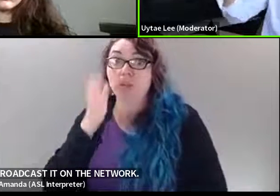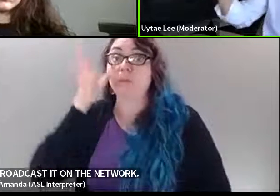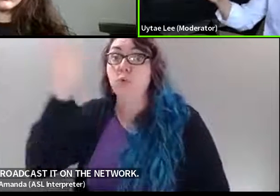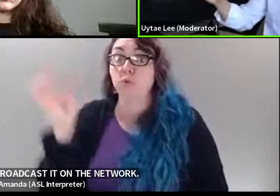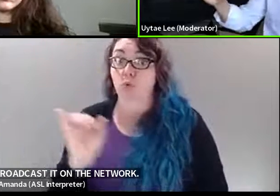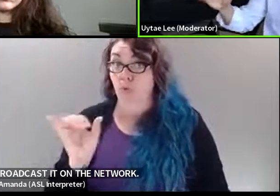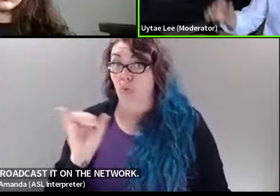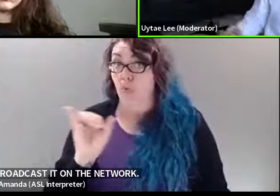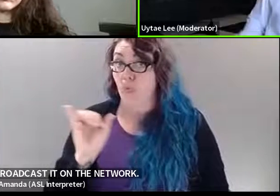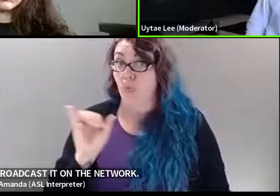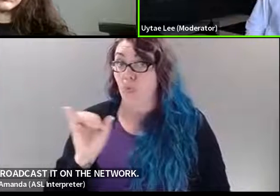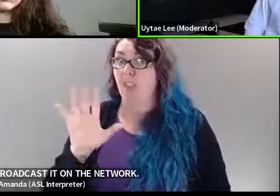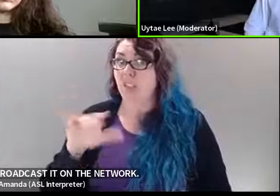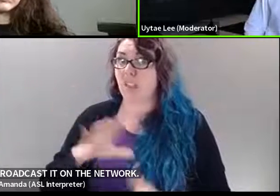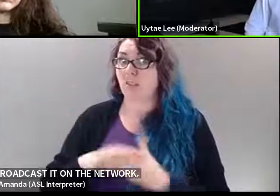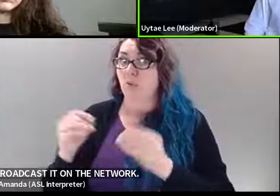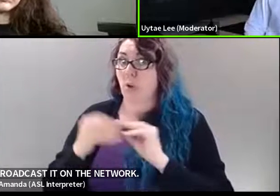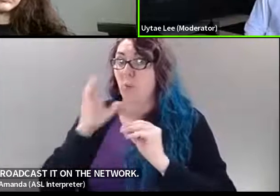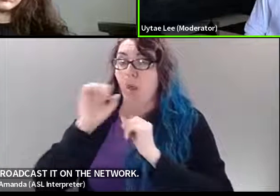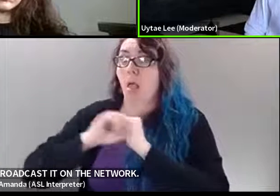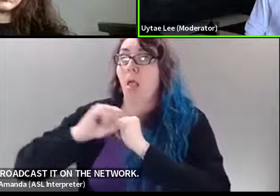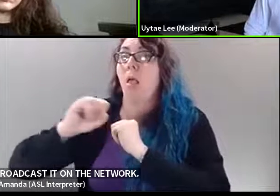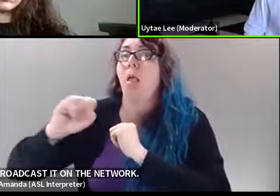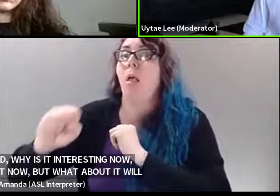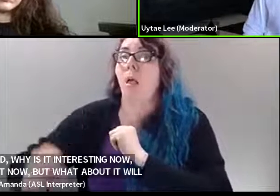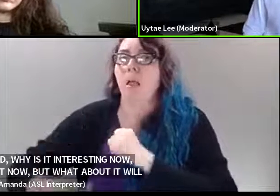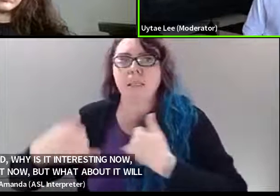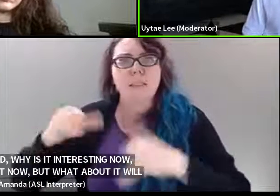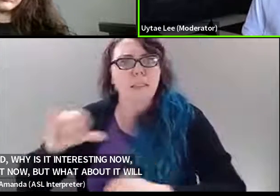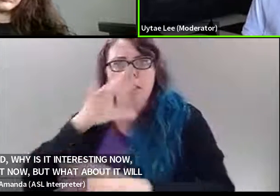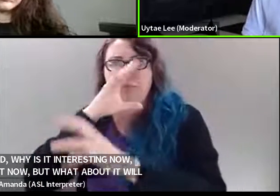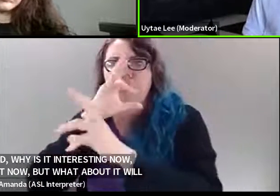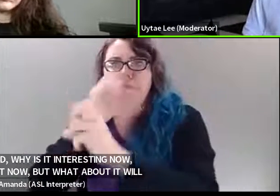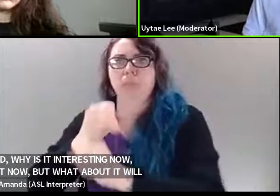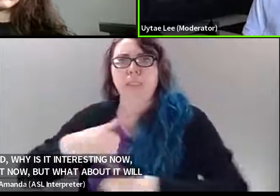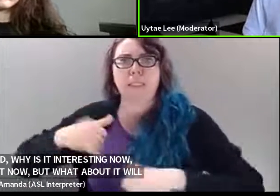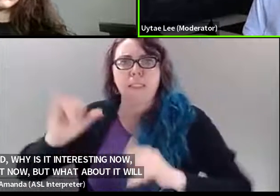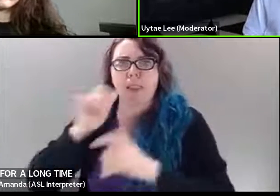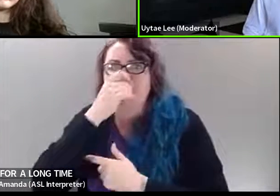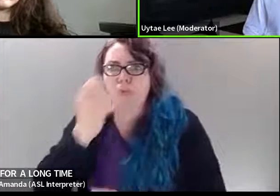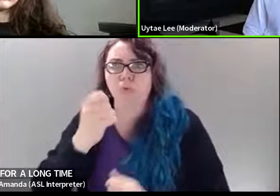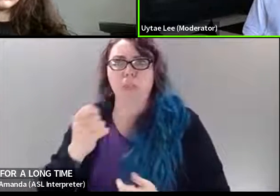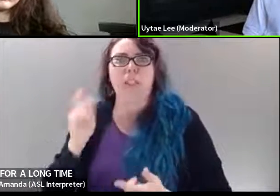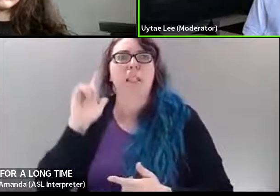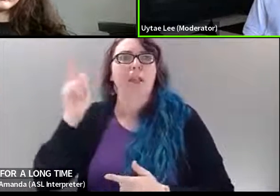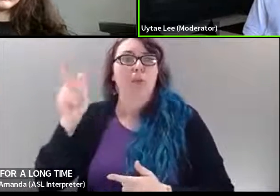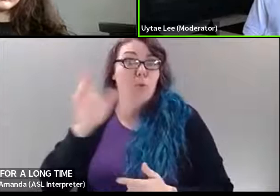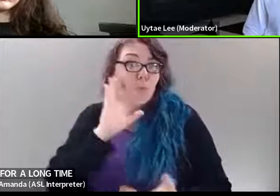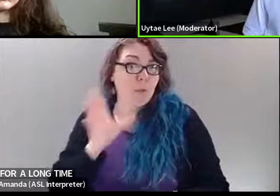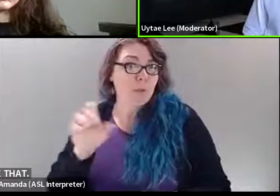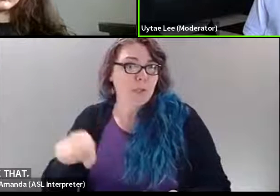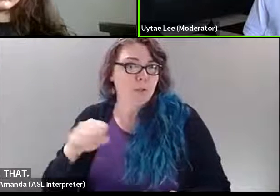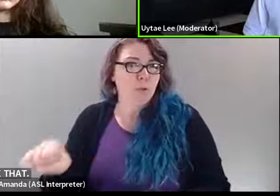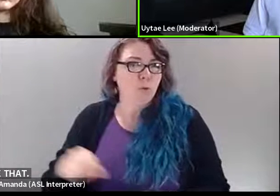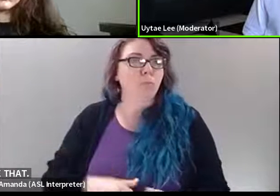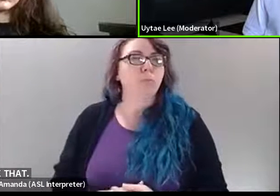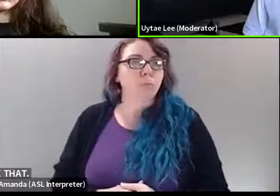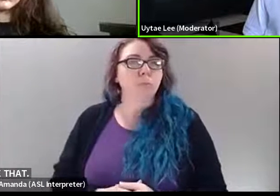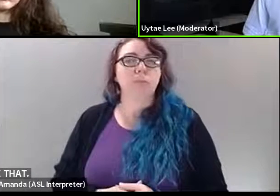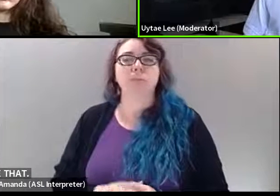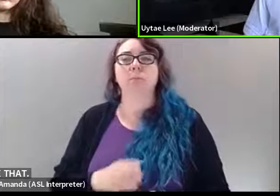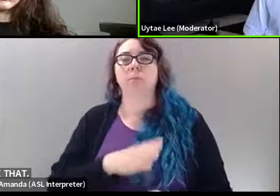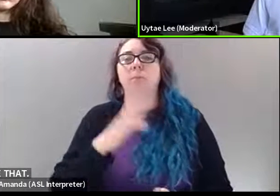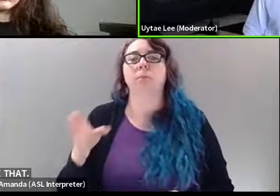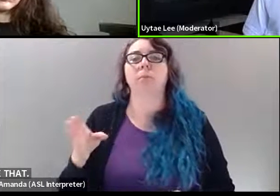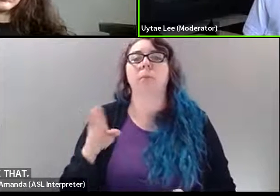bigger picture to this story that you can get into that's beyond just like the journalism of the piece, but really kind of broader